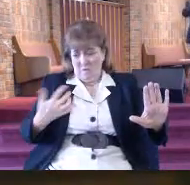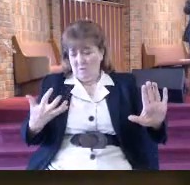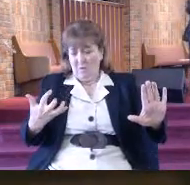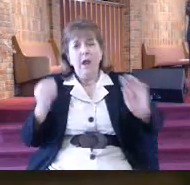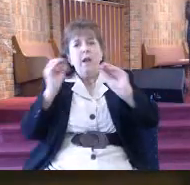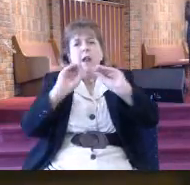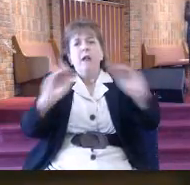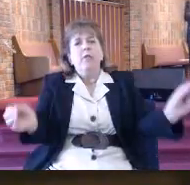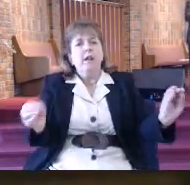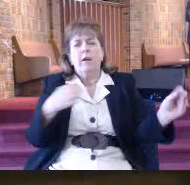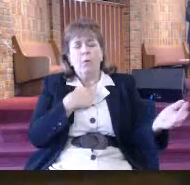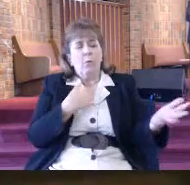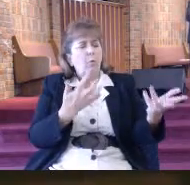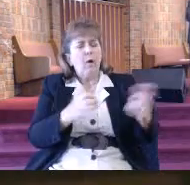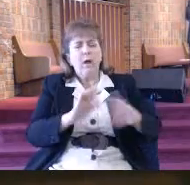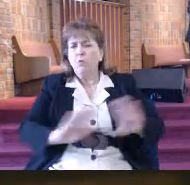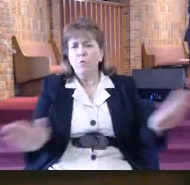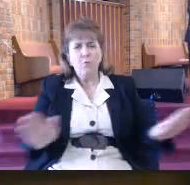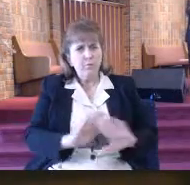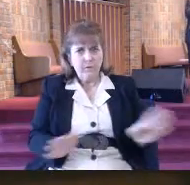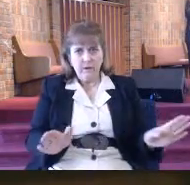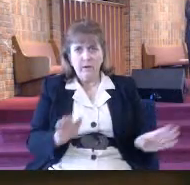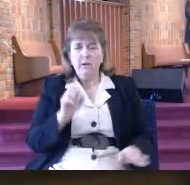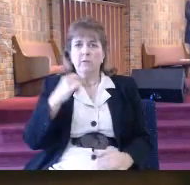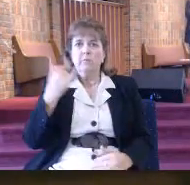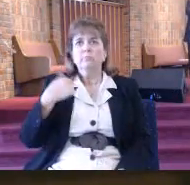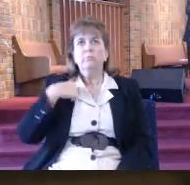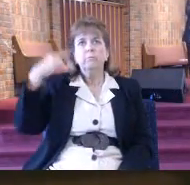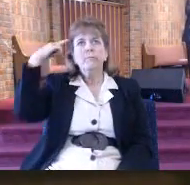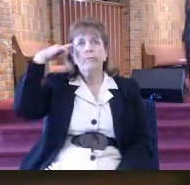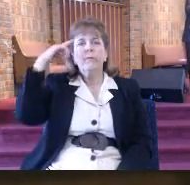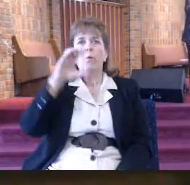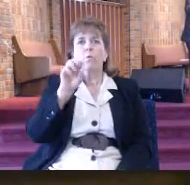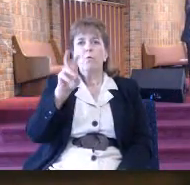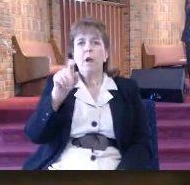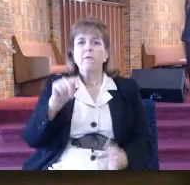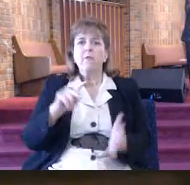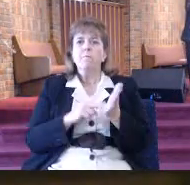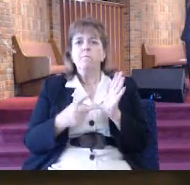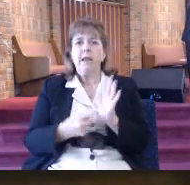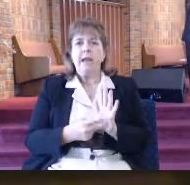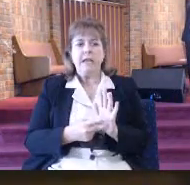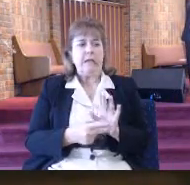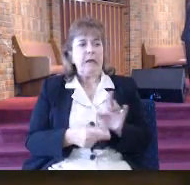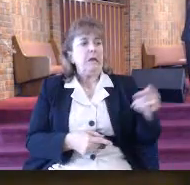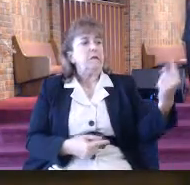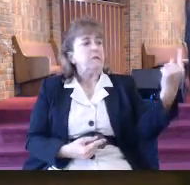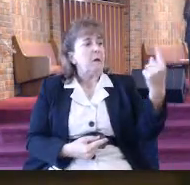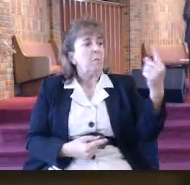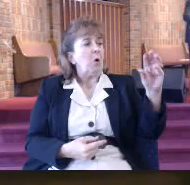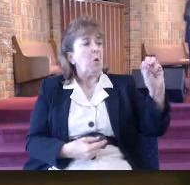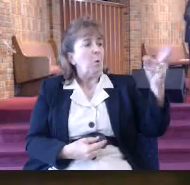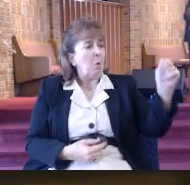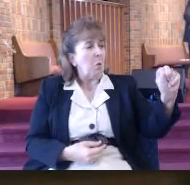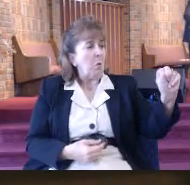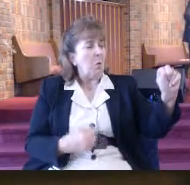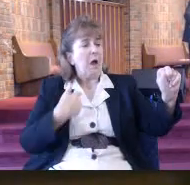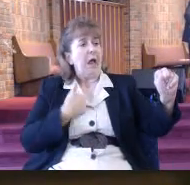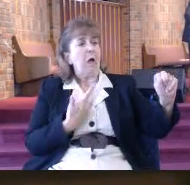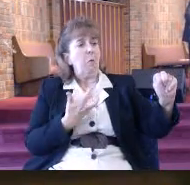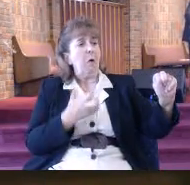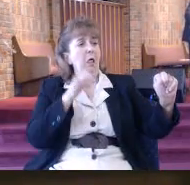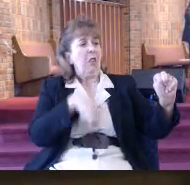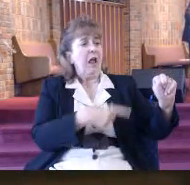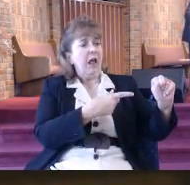you desire these things. So we may understand that covetousness is only about what belongs to someone else. But it doesn't